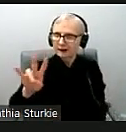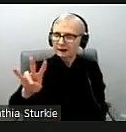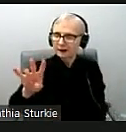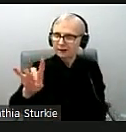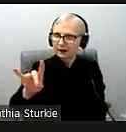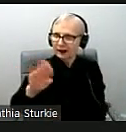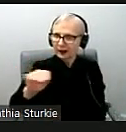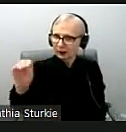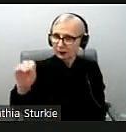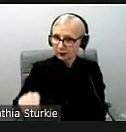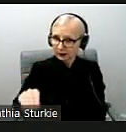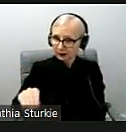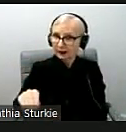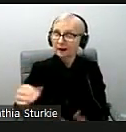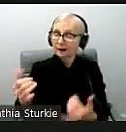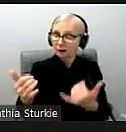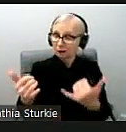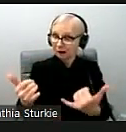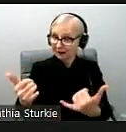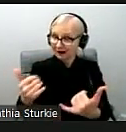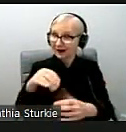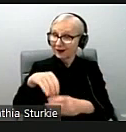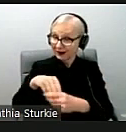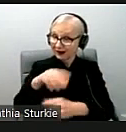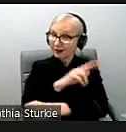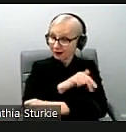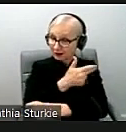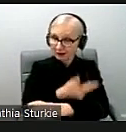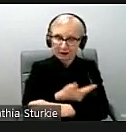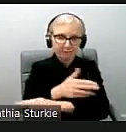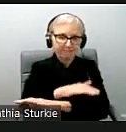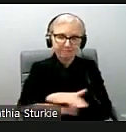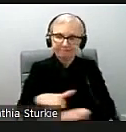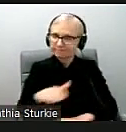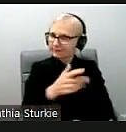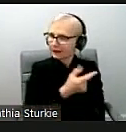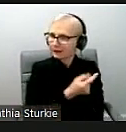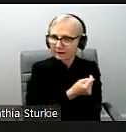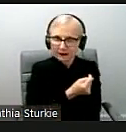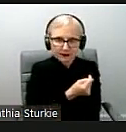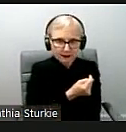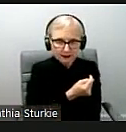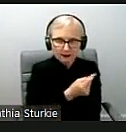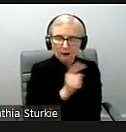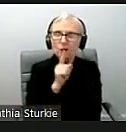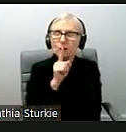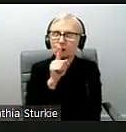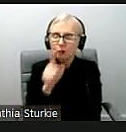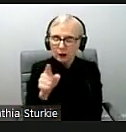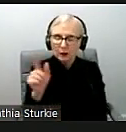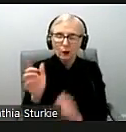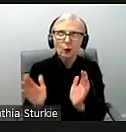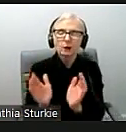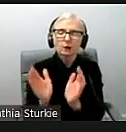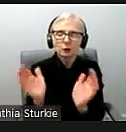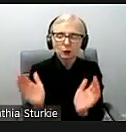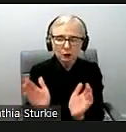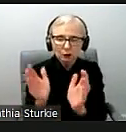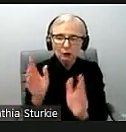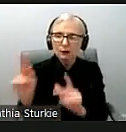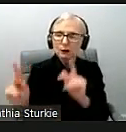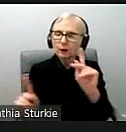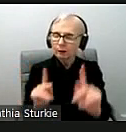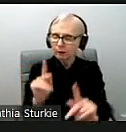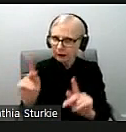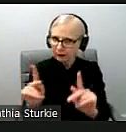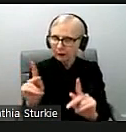of those who are currently hospitalized are unvaccinated. And so really do want to encourage people to